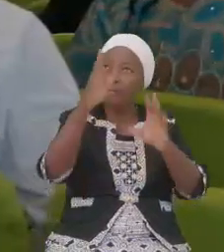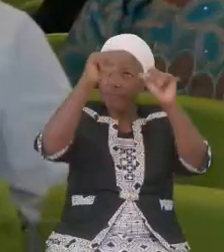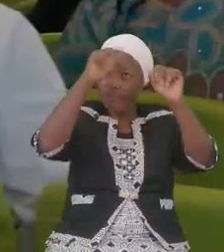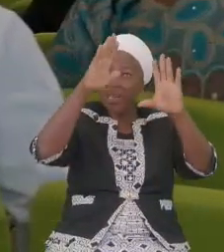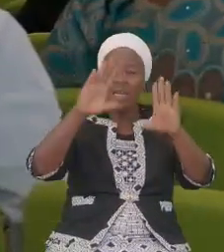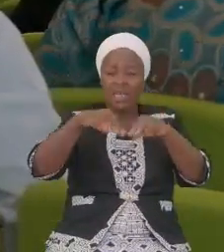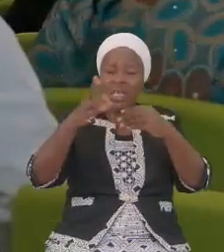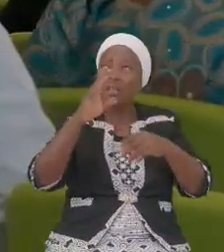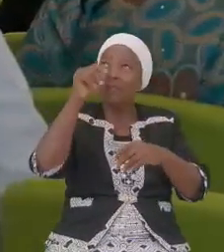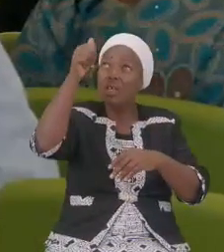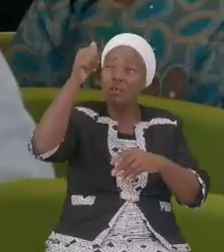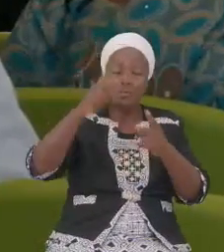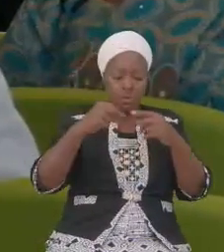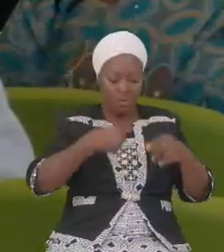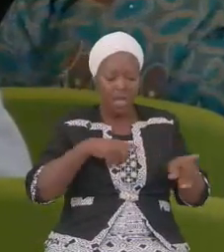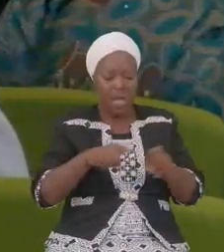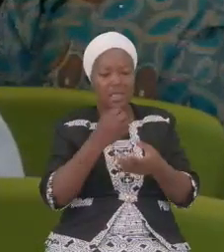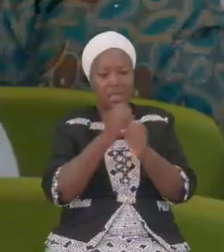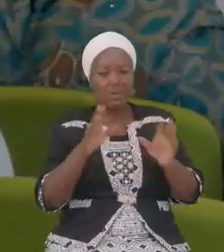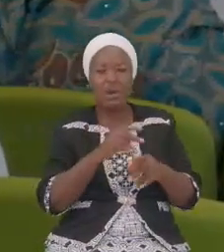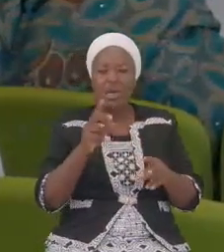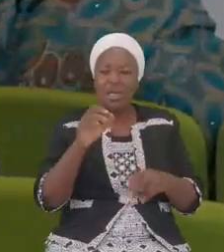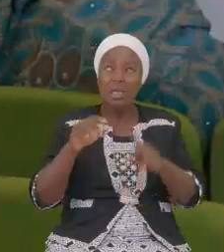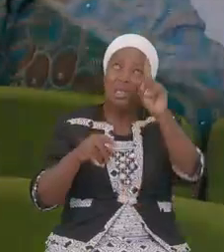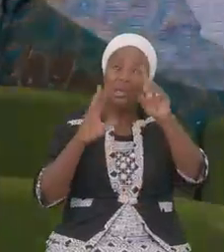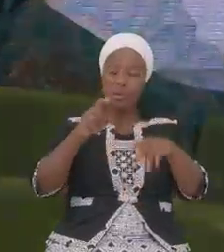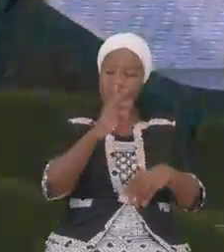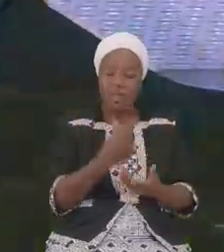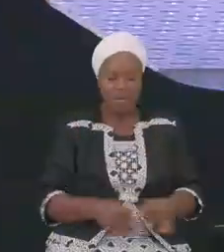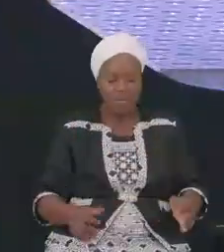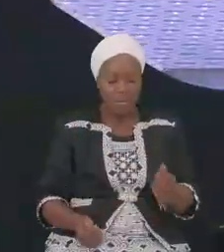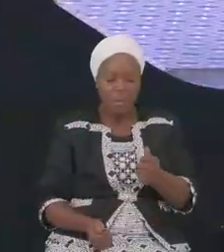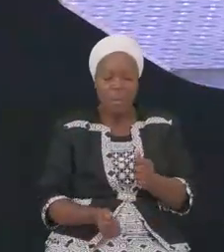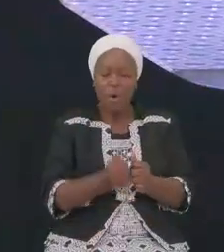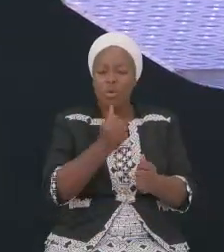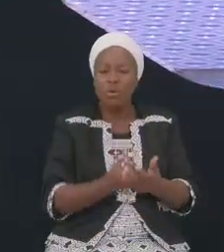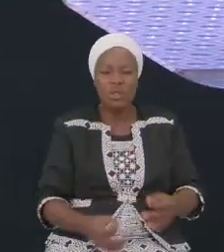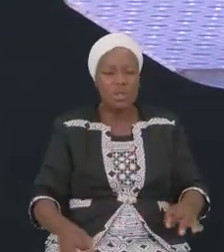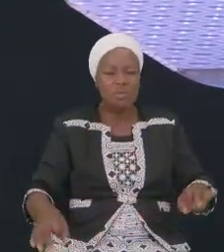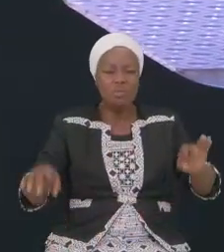most precious portion that I have. And then after that,